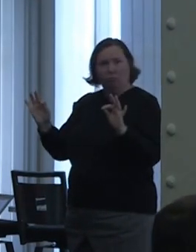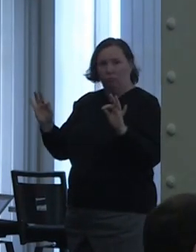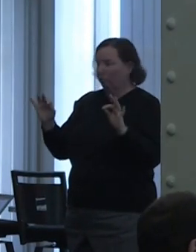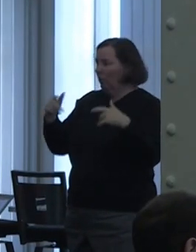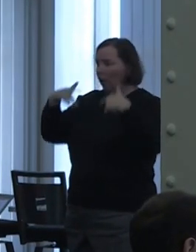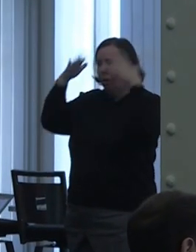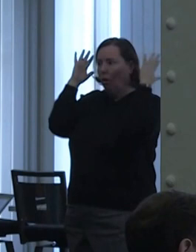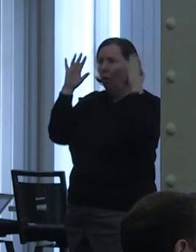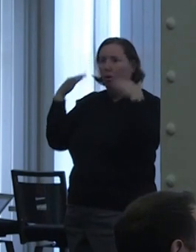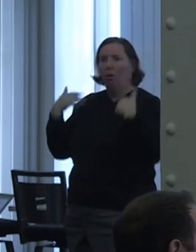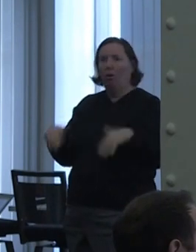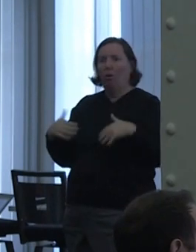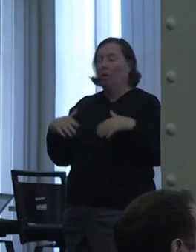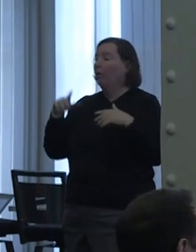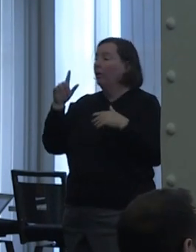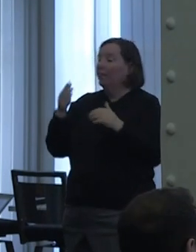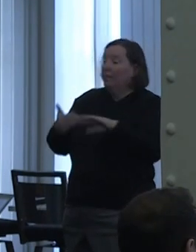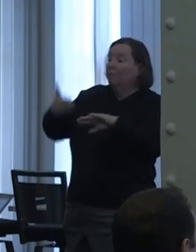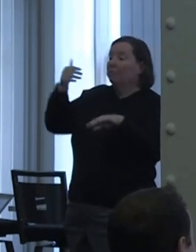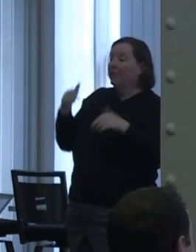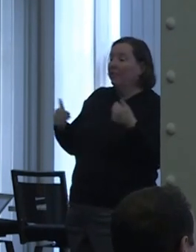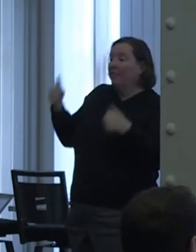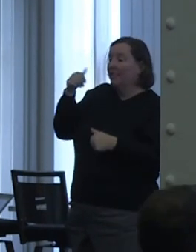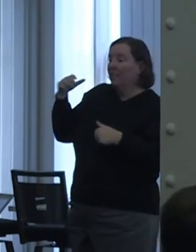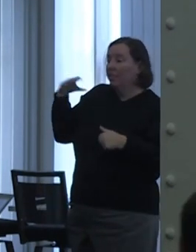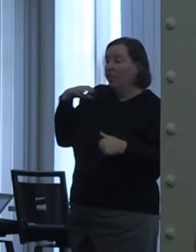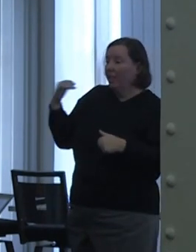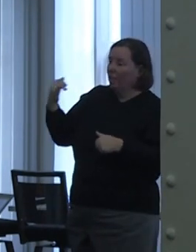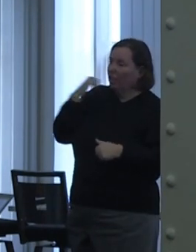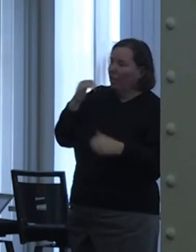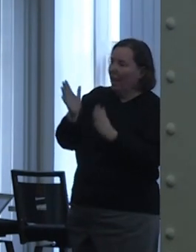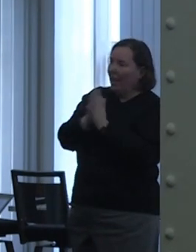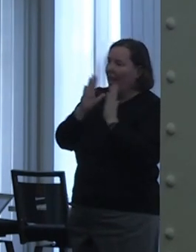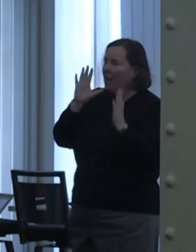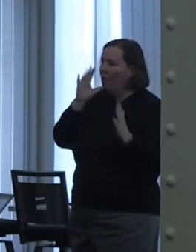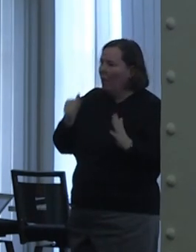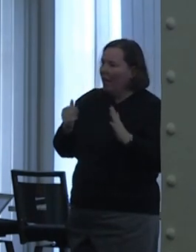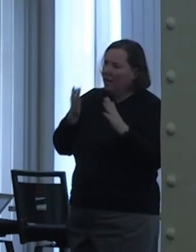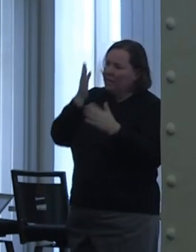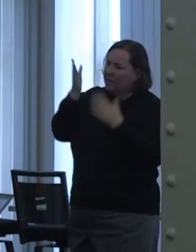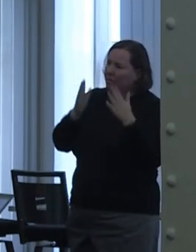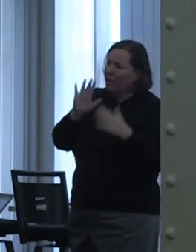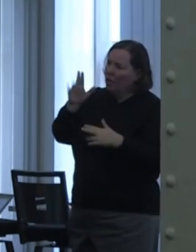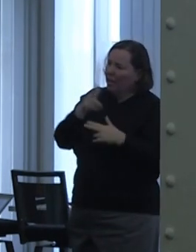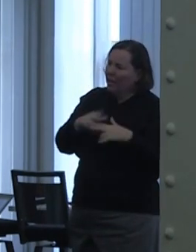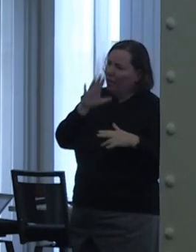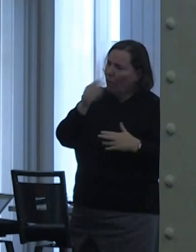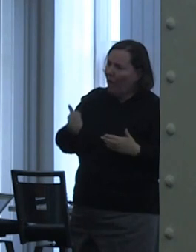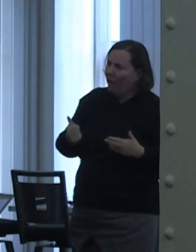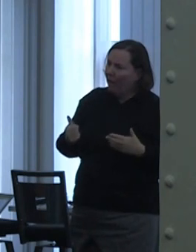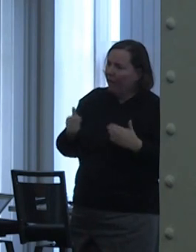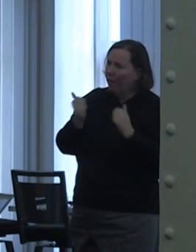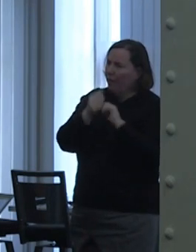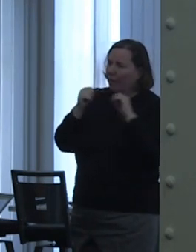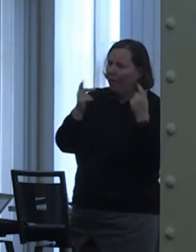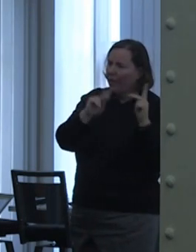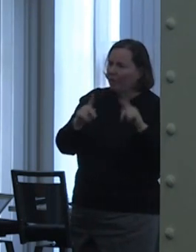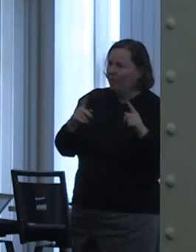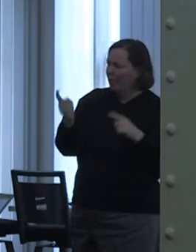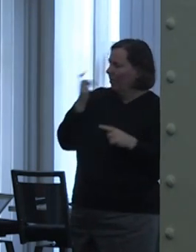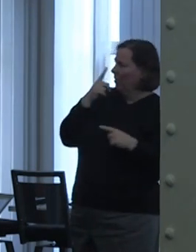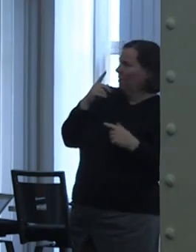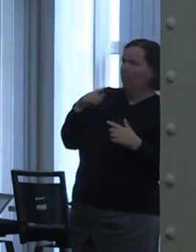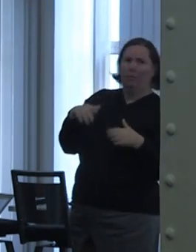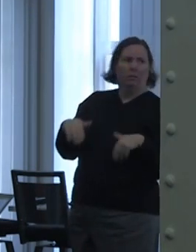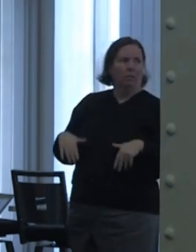previous chairperson called me up and asked me why I hadn't submitted my name with others